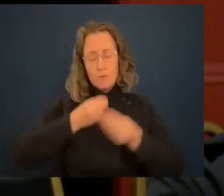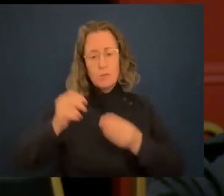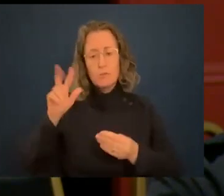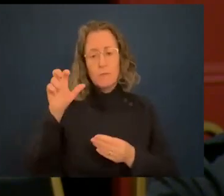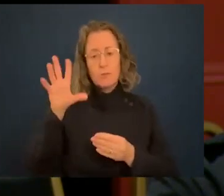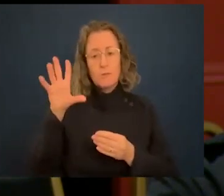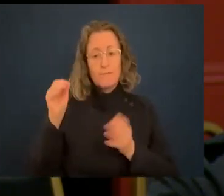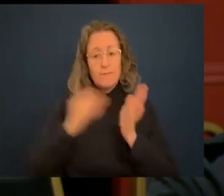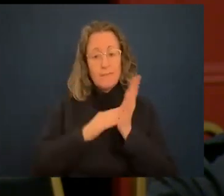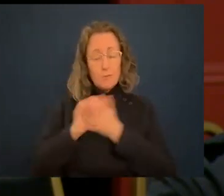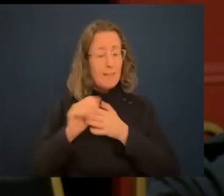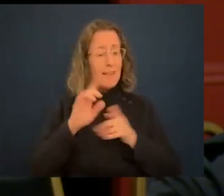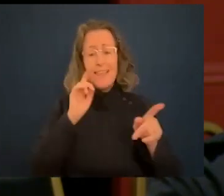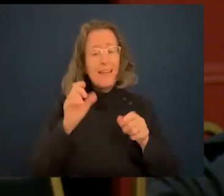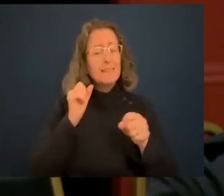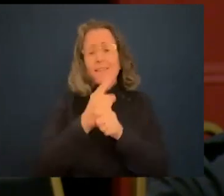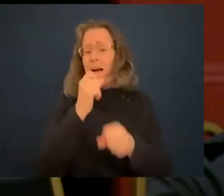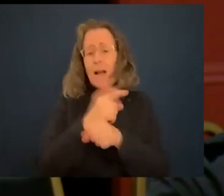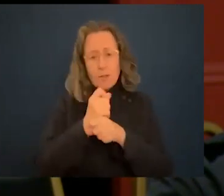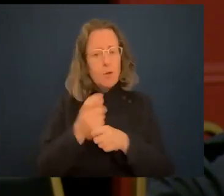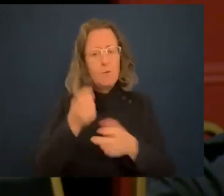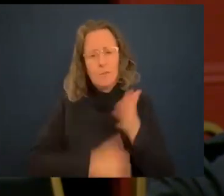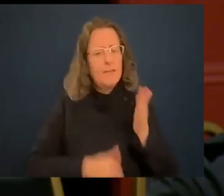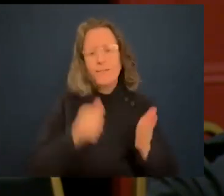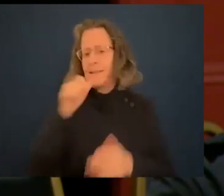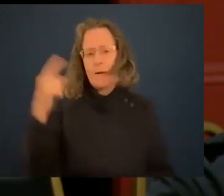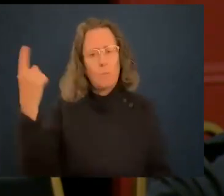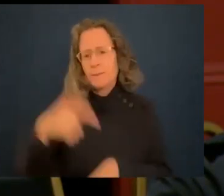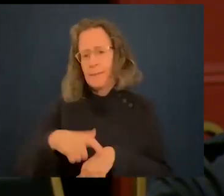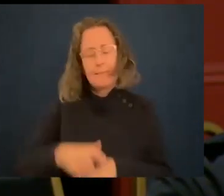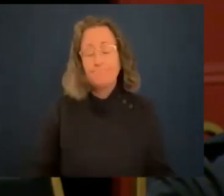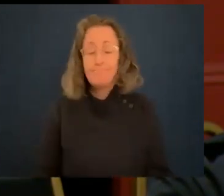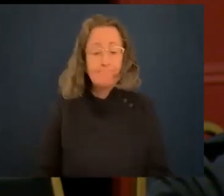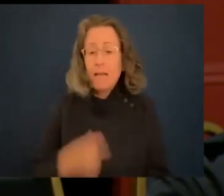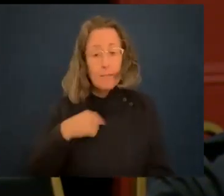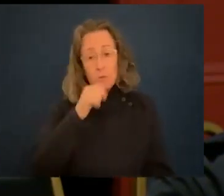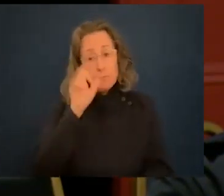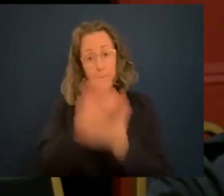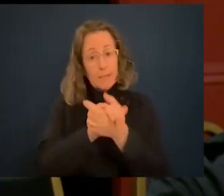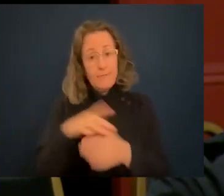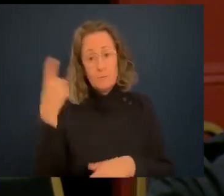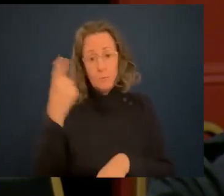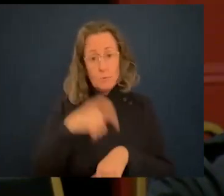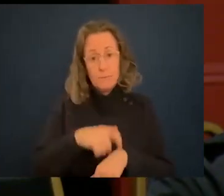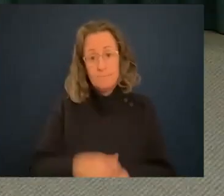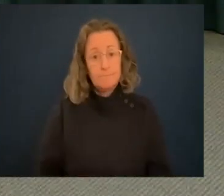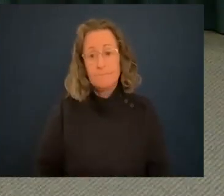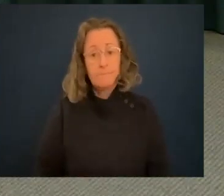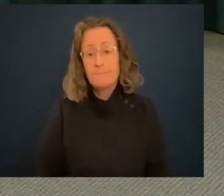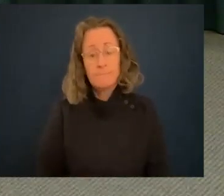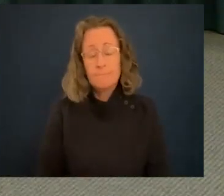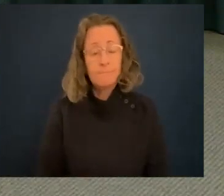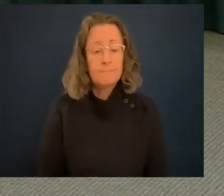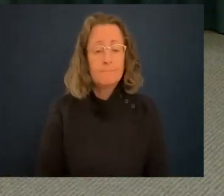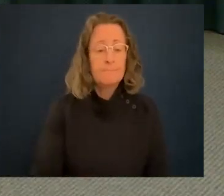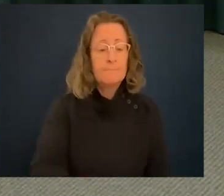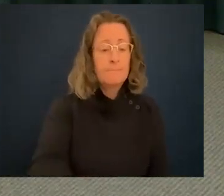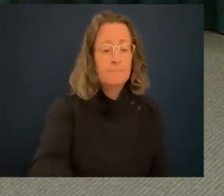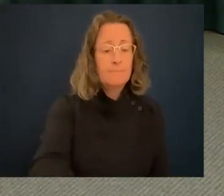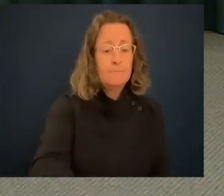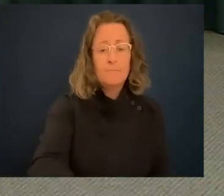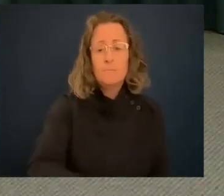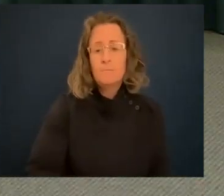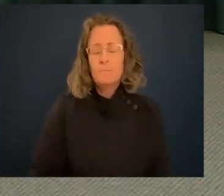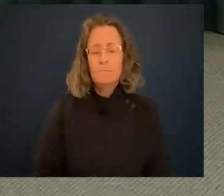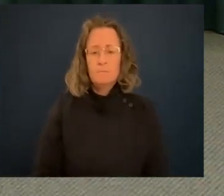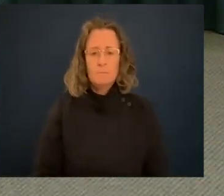be an ongoing expense it's not I don't believe it's a one-time expense okay thank you for that um I